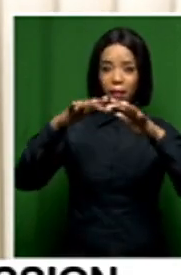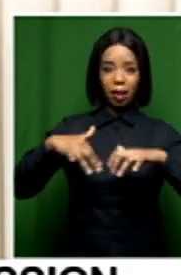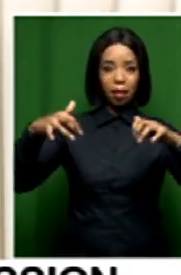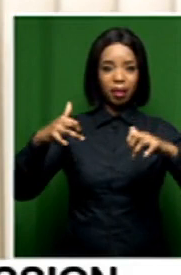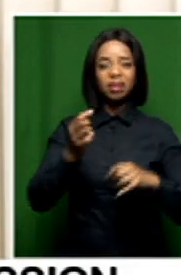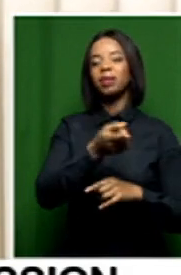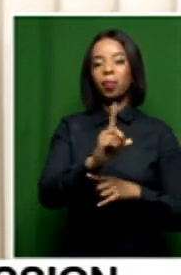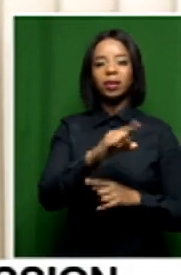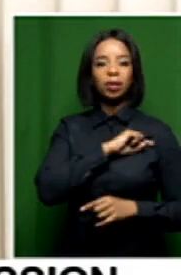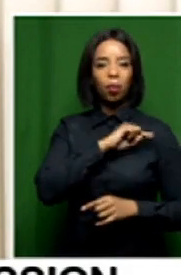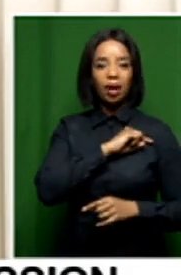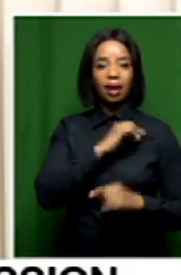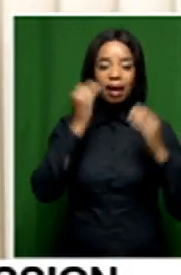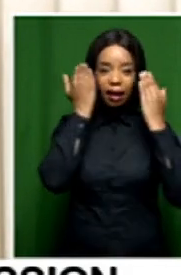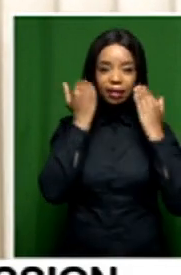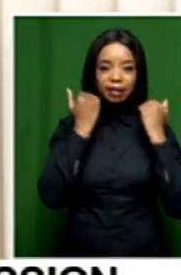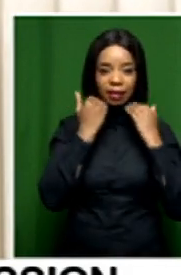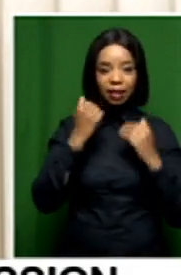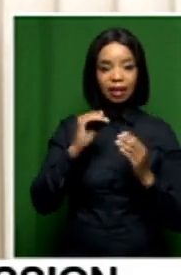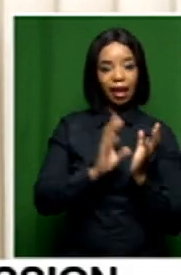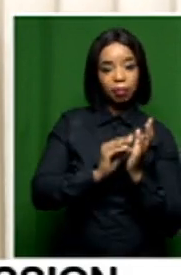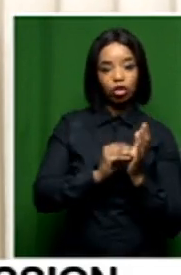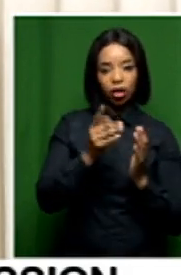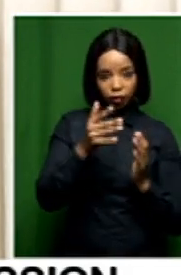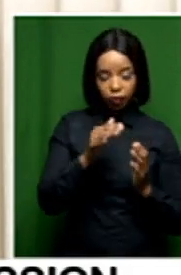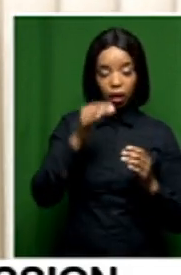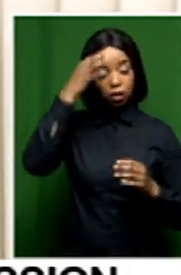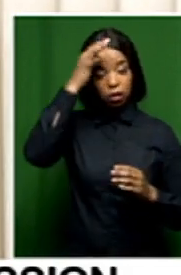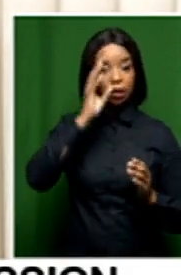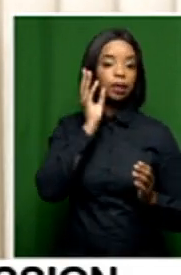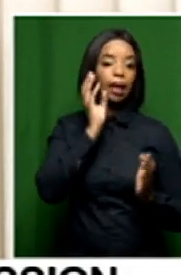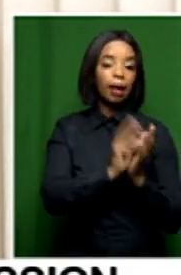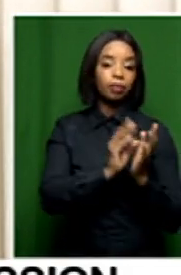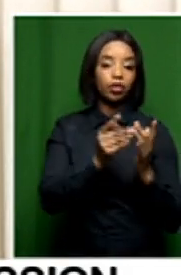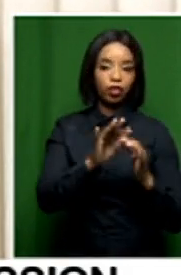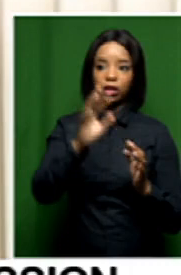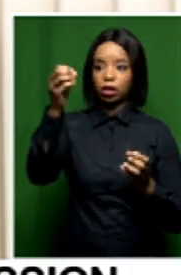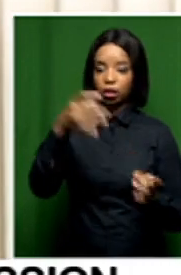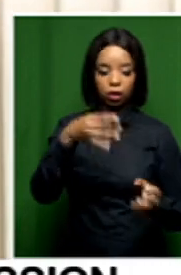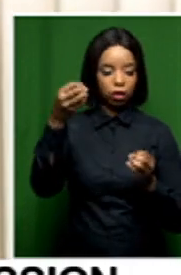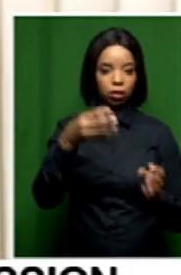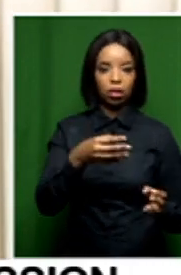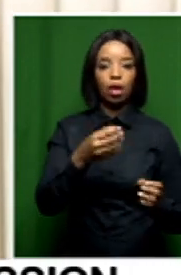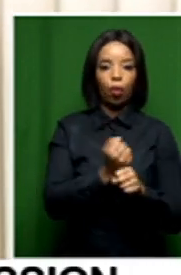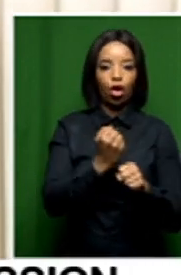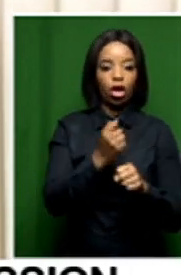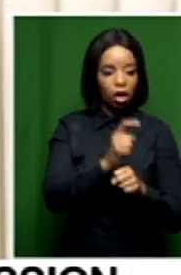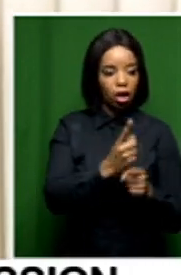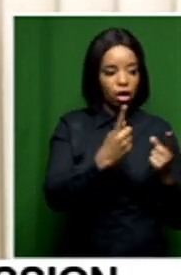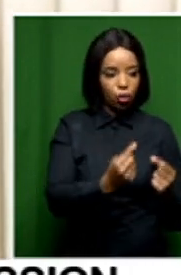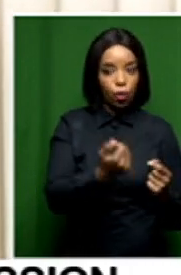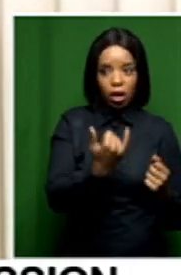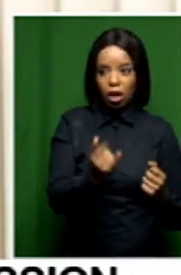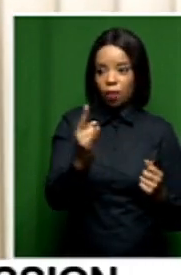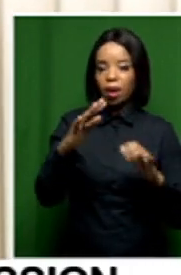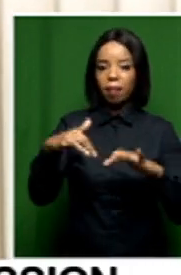delegated to the State Capture Commission? What they've ought to have done is to look at all those entities and the workings of the departments and said, this is what you are doing here, which